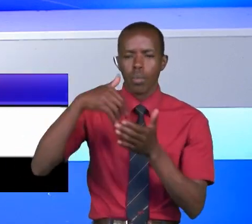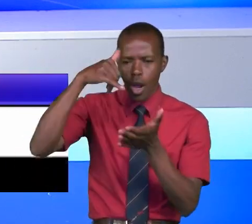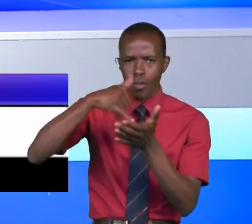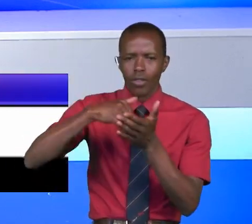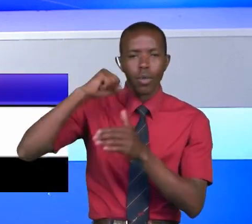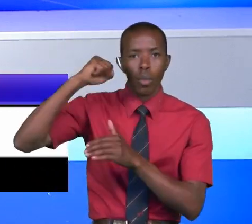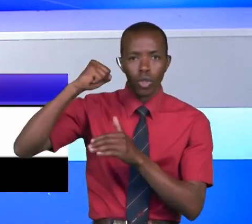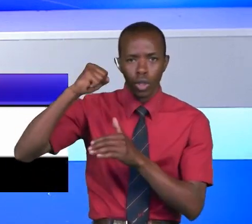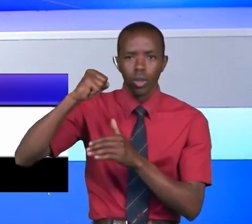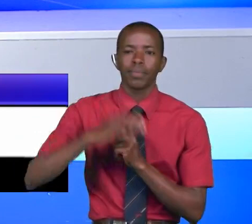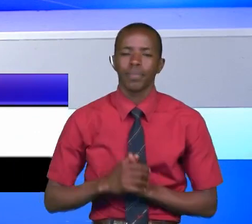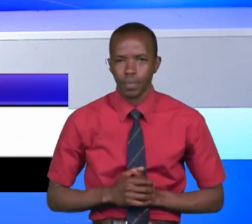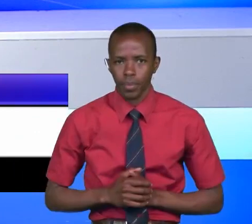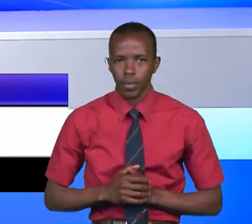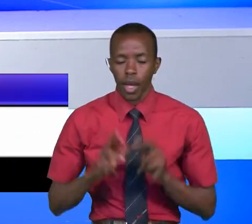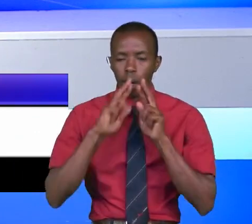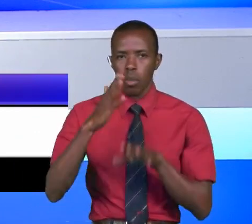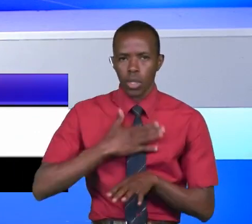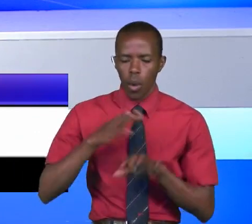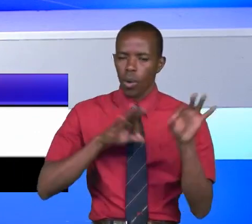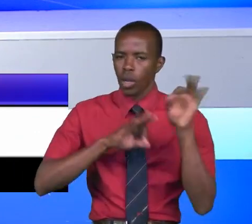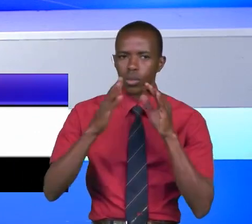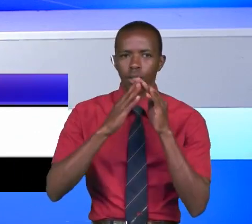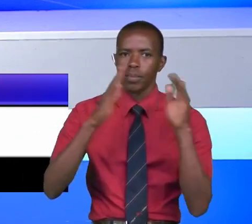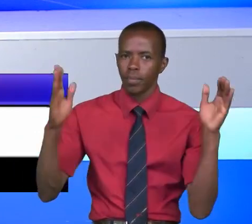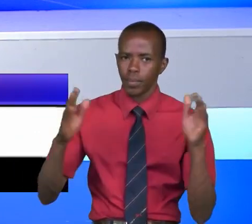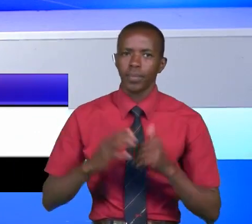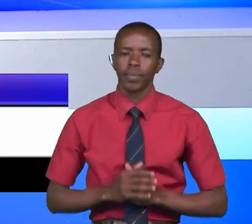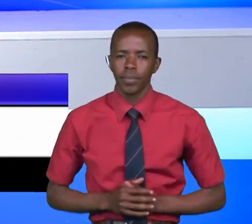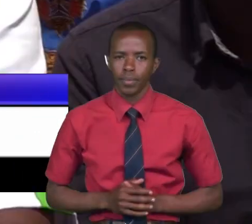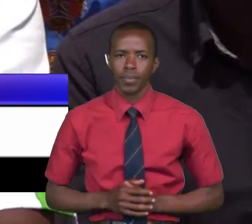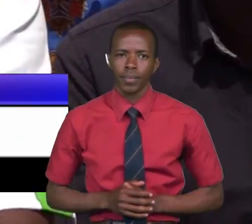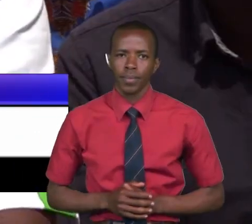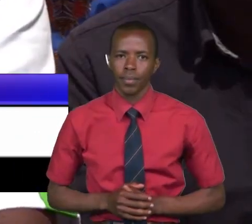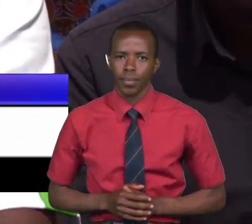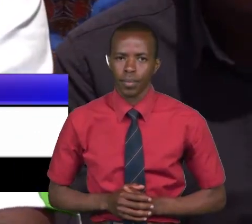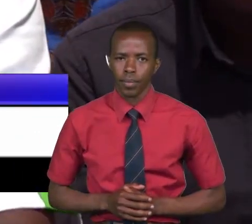for politics. Our reporter Judy Akinyi with this story.